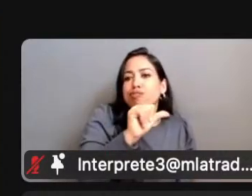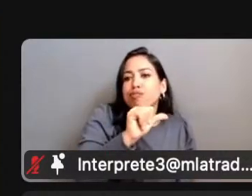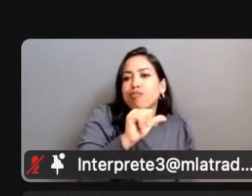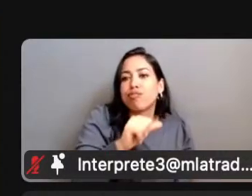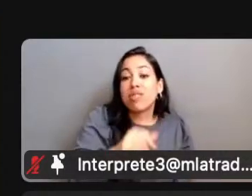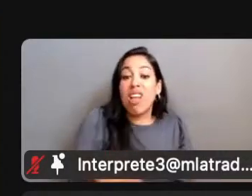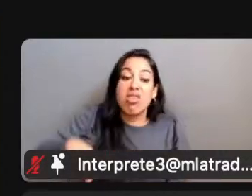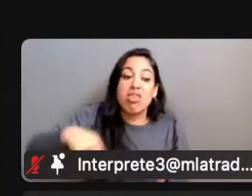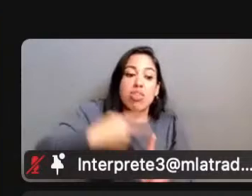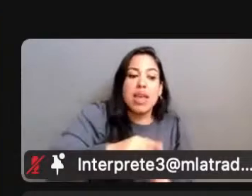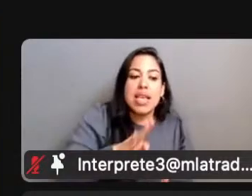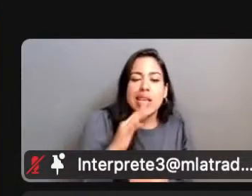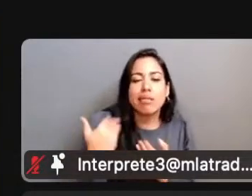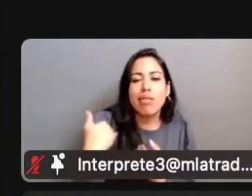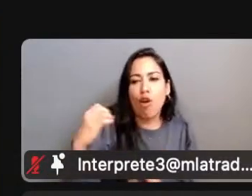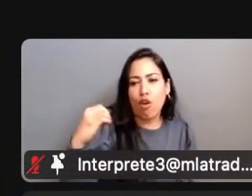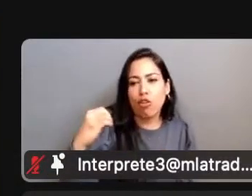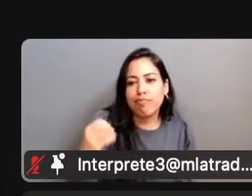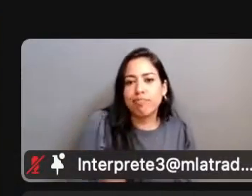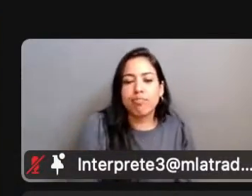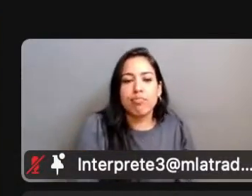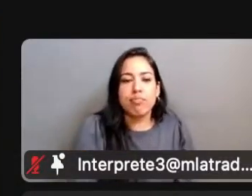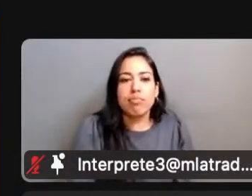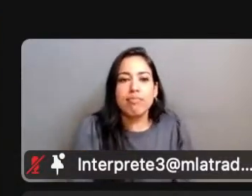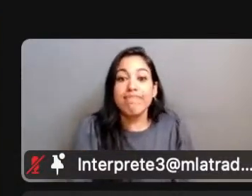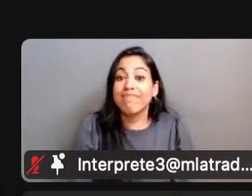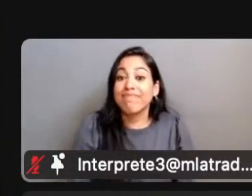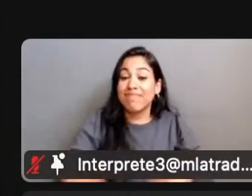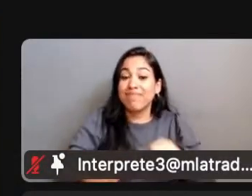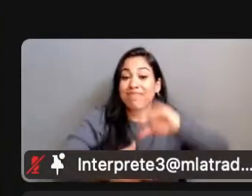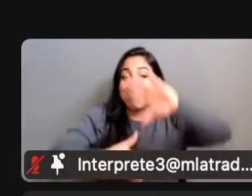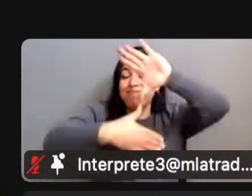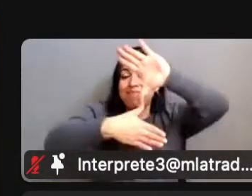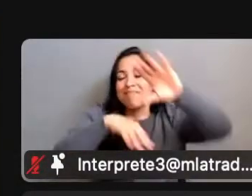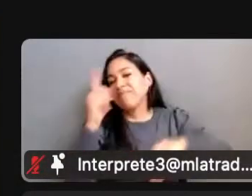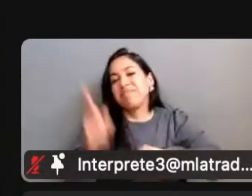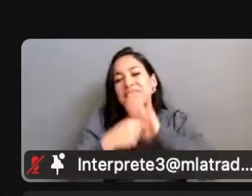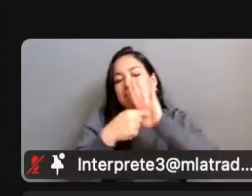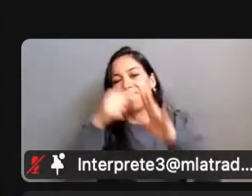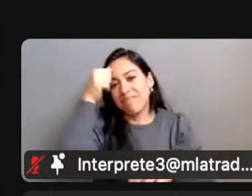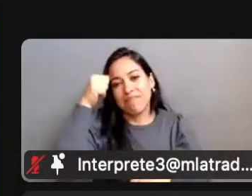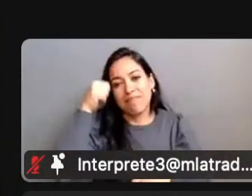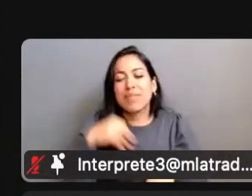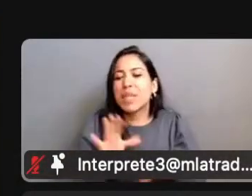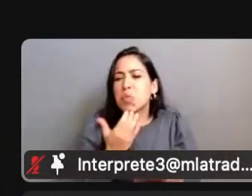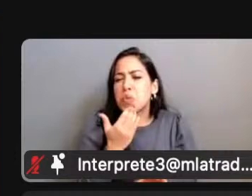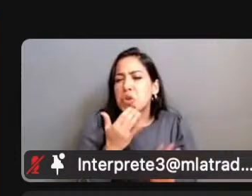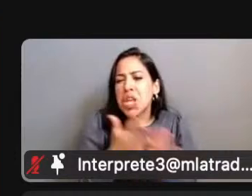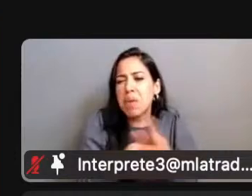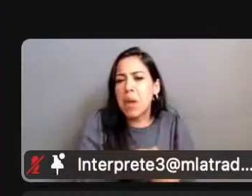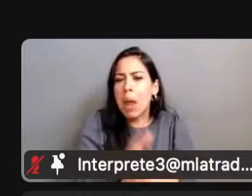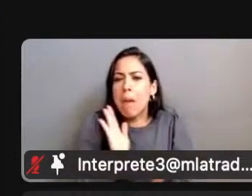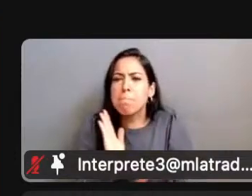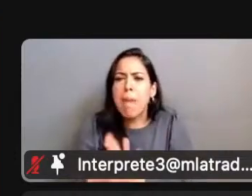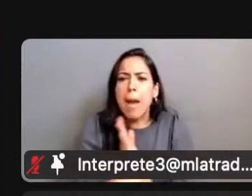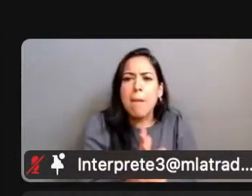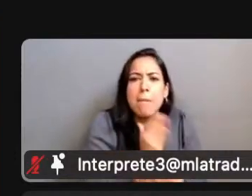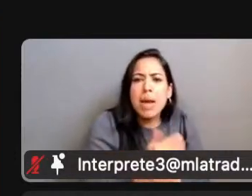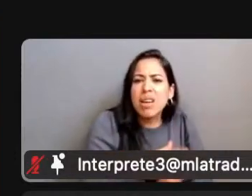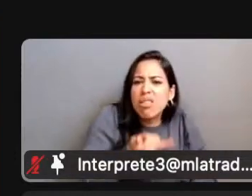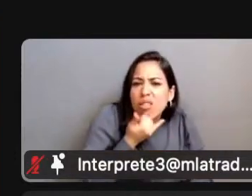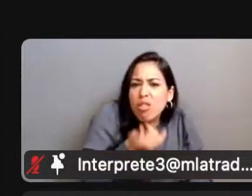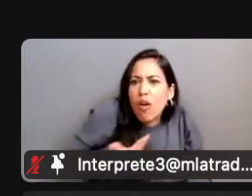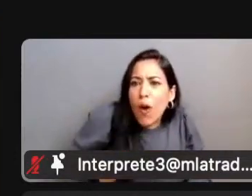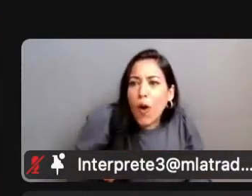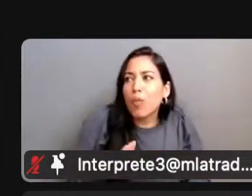are male. This is the map that I showed here, some examples only on